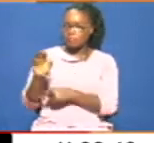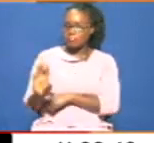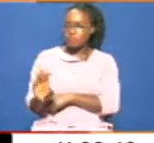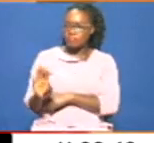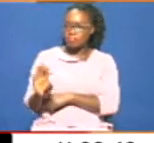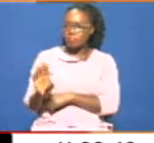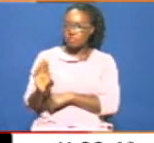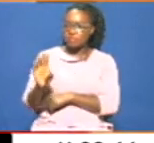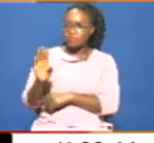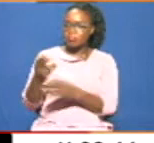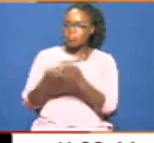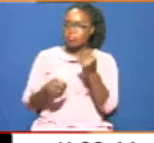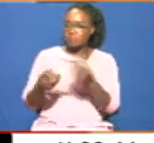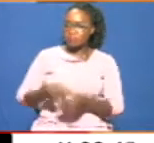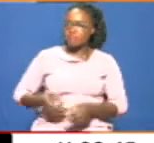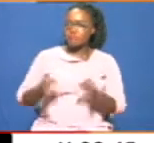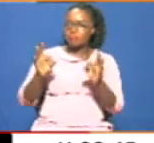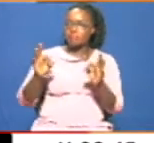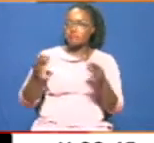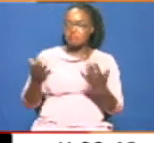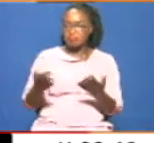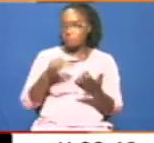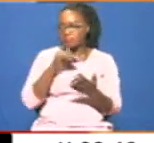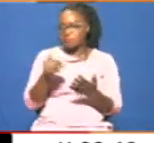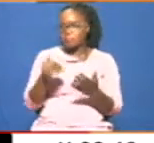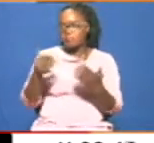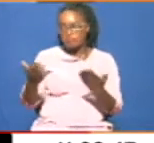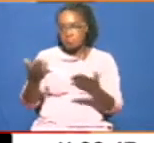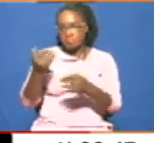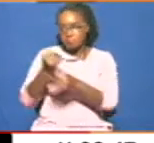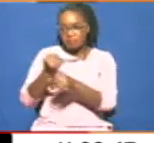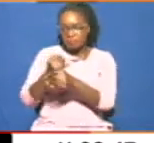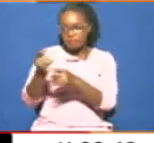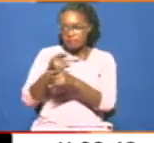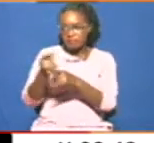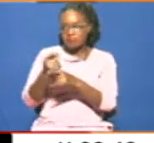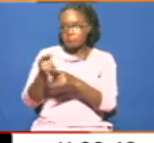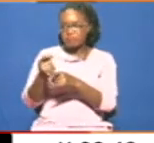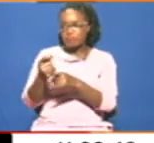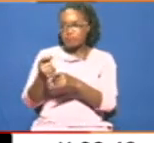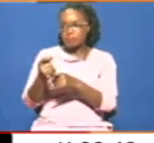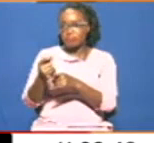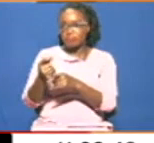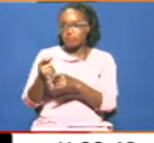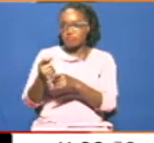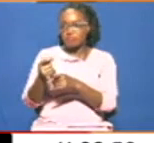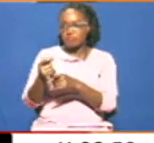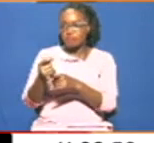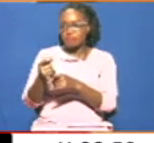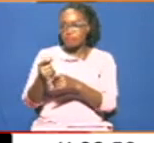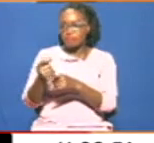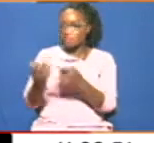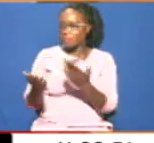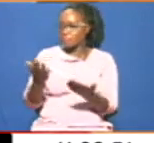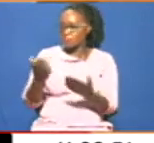both formal or informal or on the job, mm-hmm. training. So actually either in